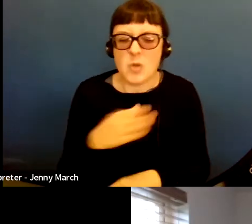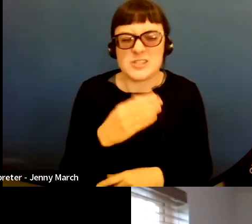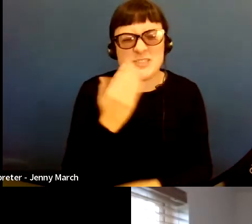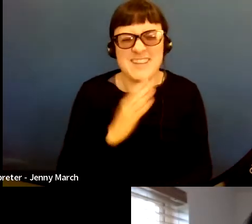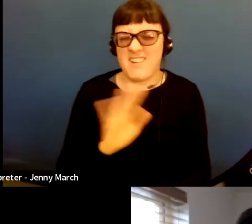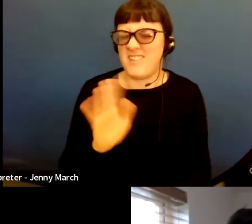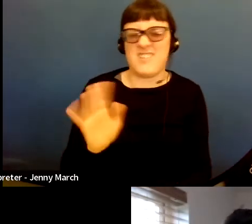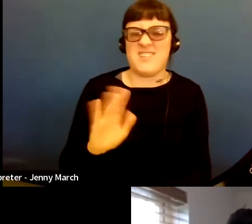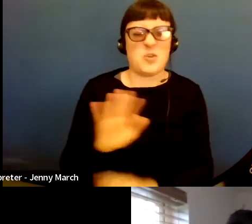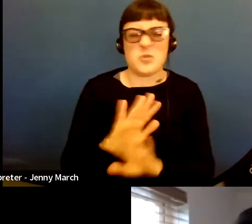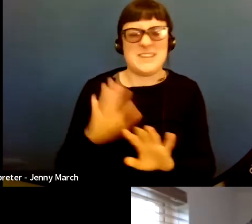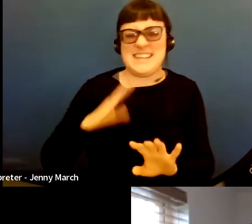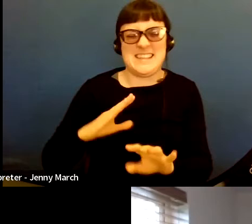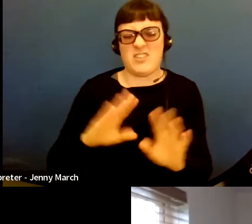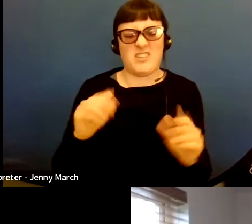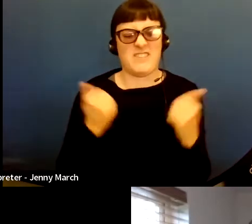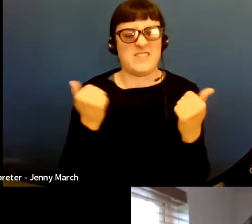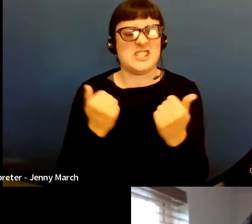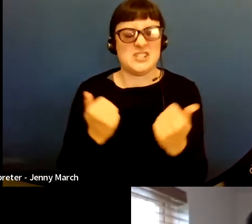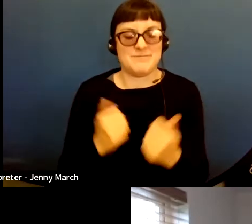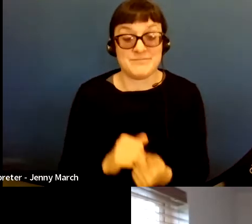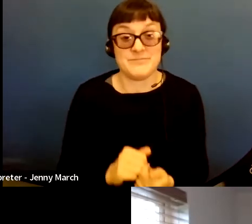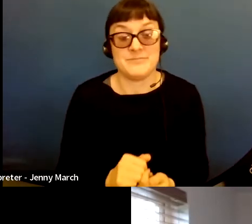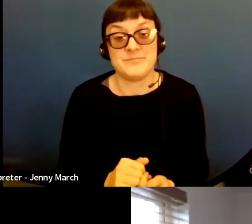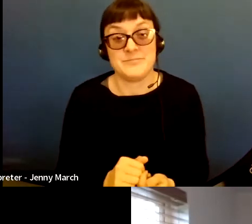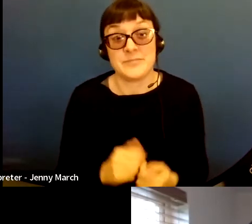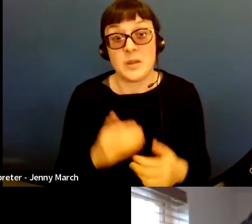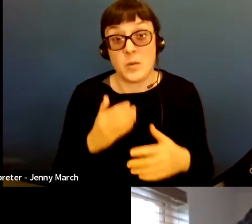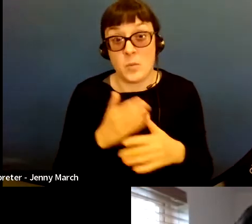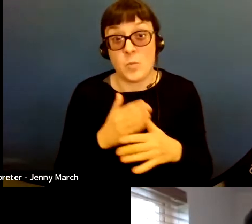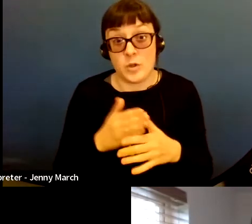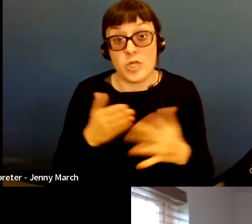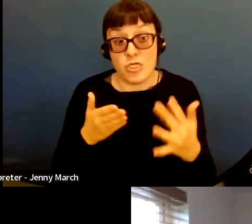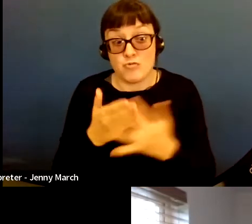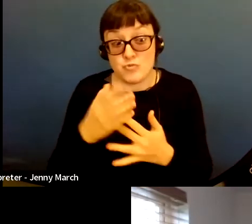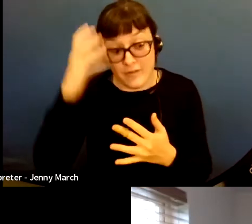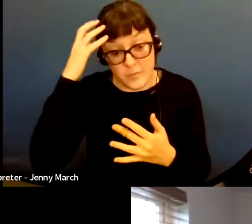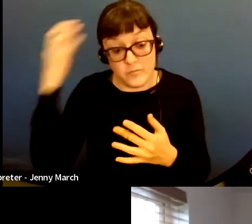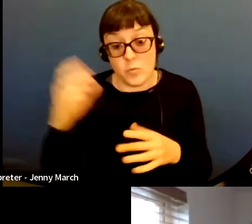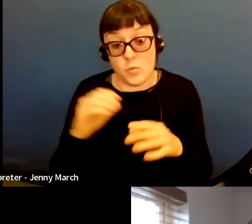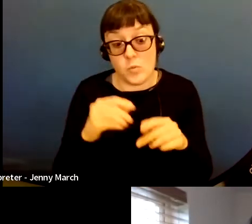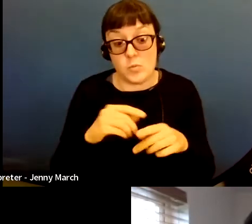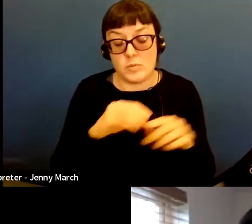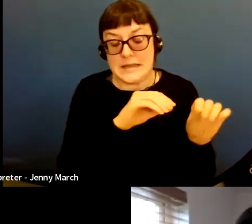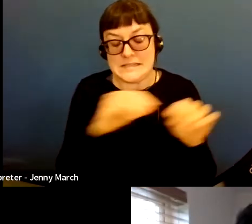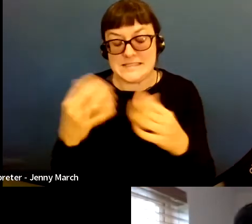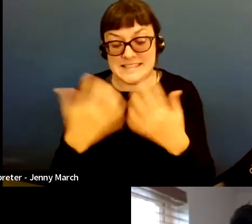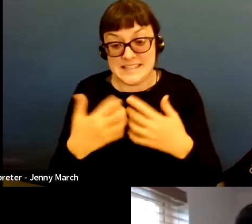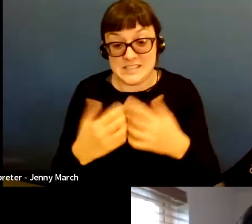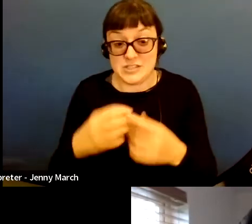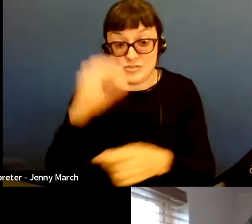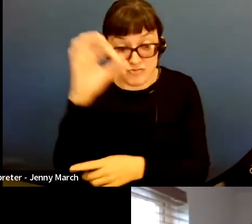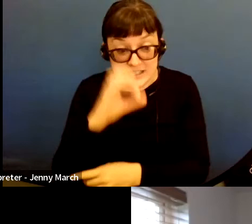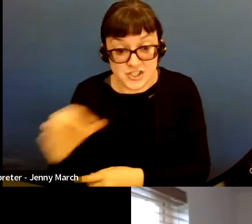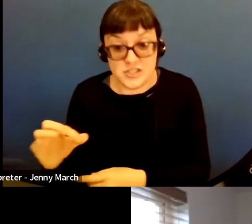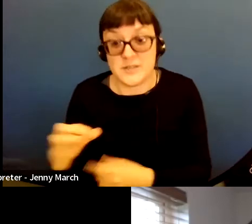anymore. The work being done through the EdTech strategy, by the government through the EdTech strategy and the build out of the demonstrator programs and the like, the